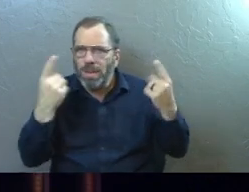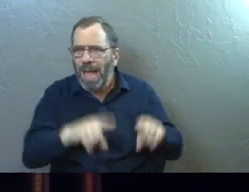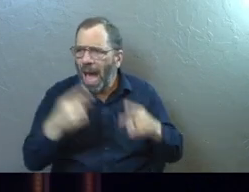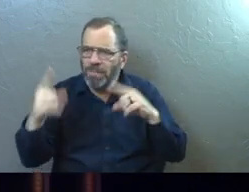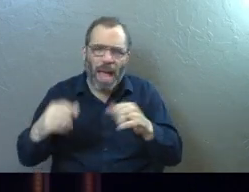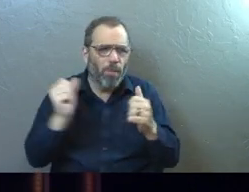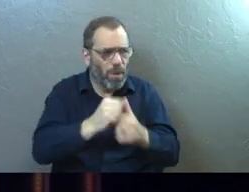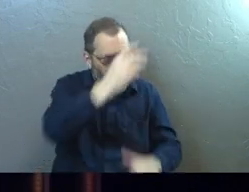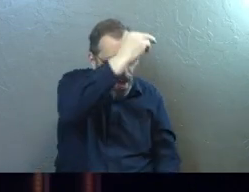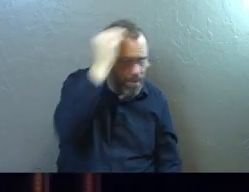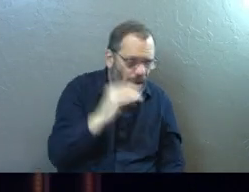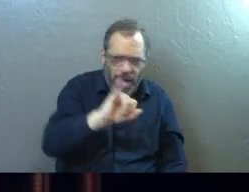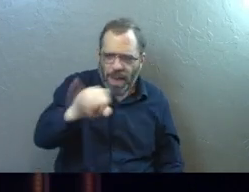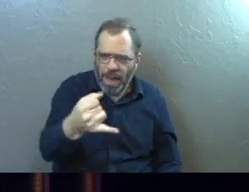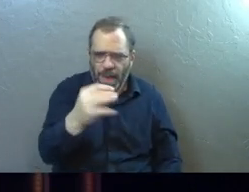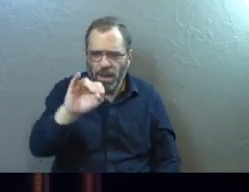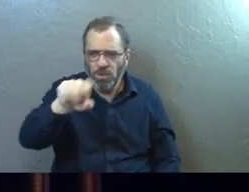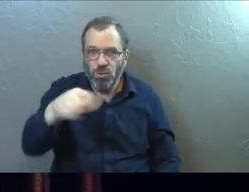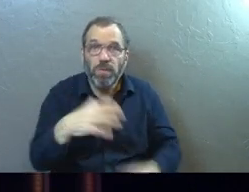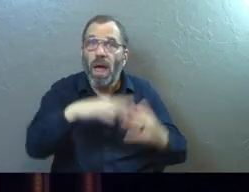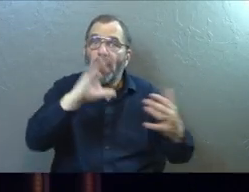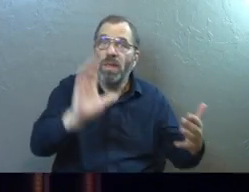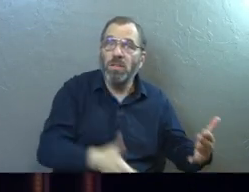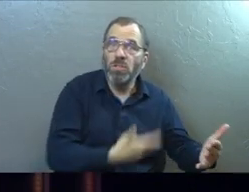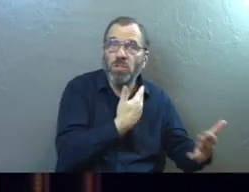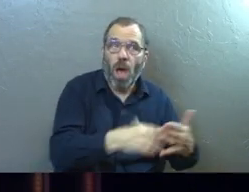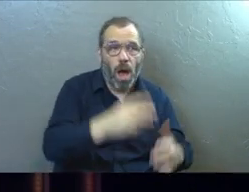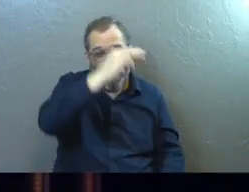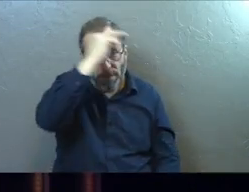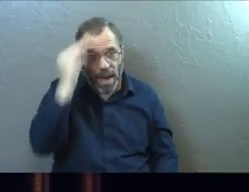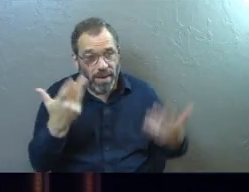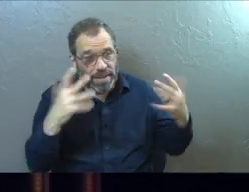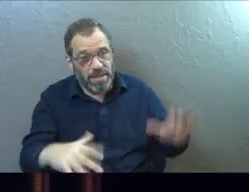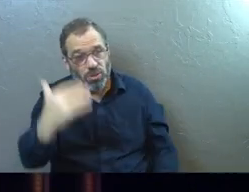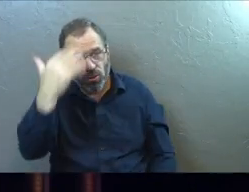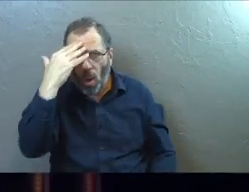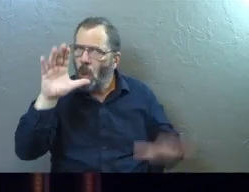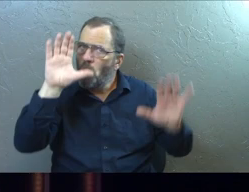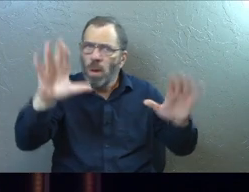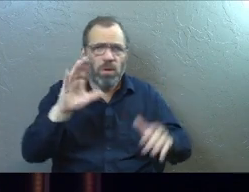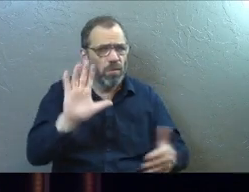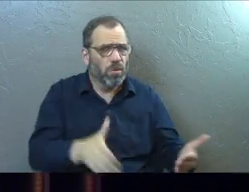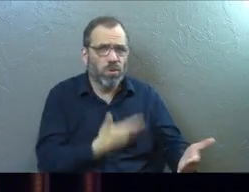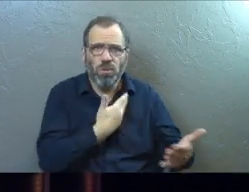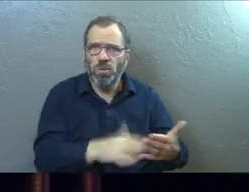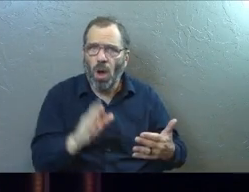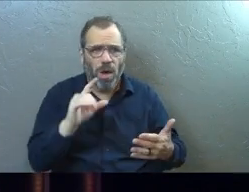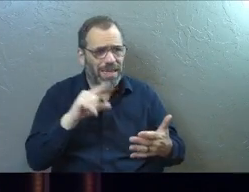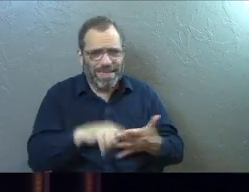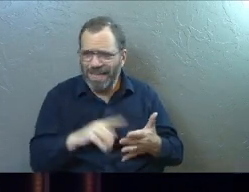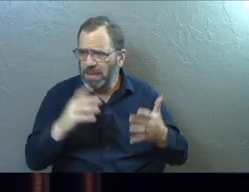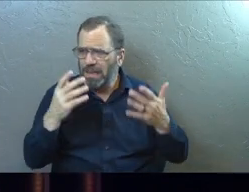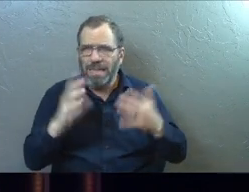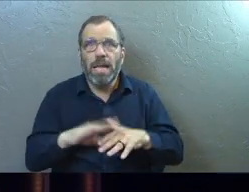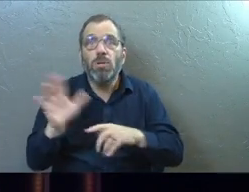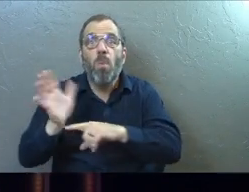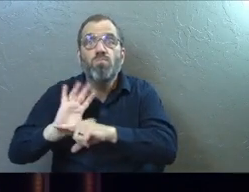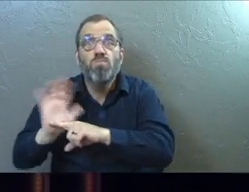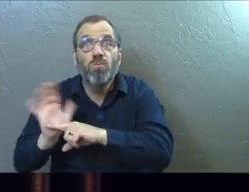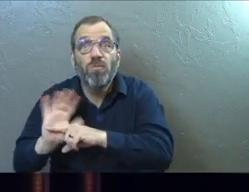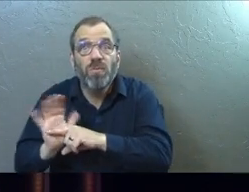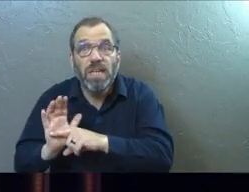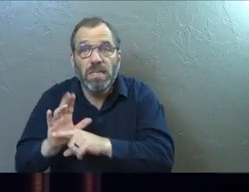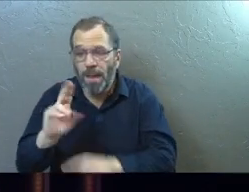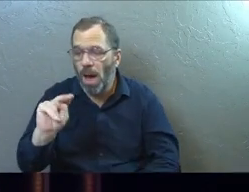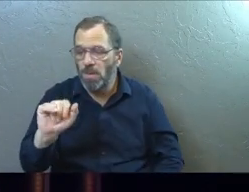with them. There's songs about them, right? Mary, Did You Know? Great song, right? All about this stuff. There's movies about